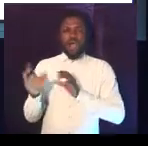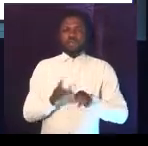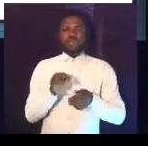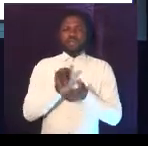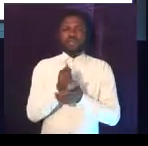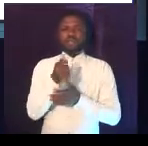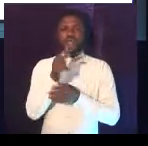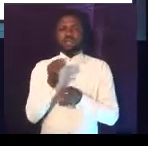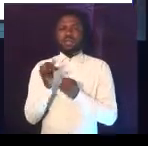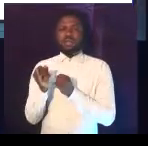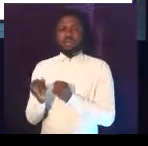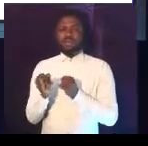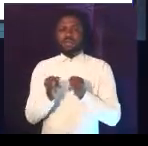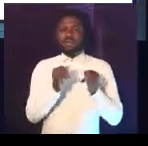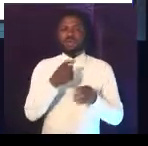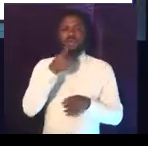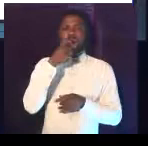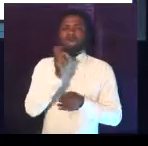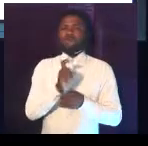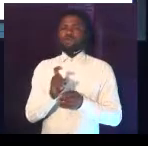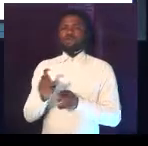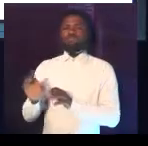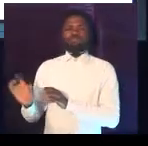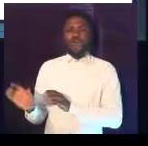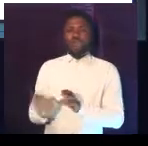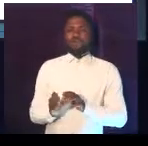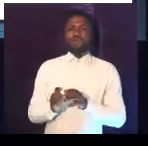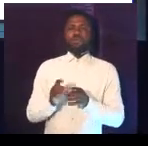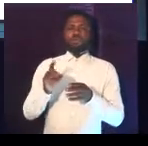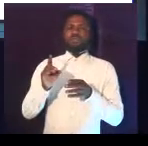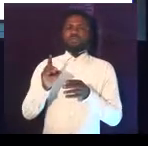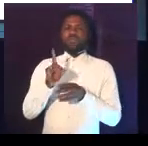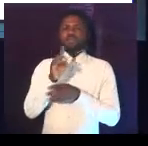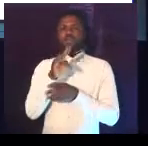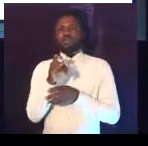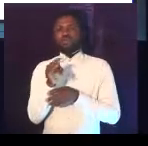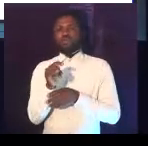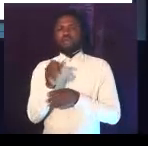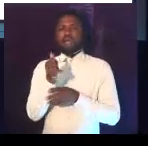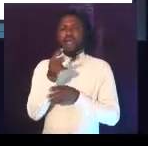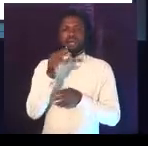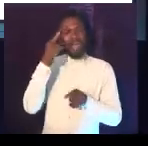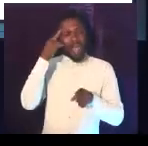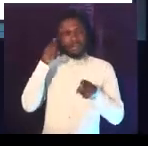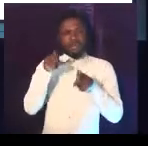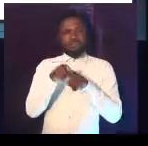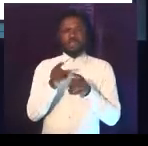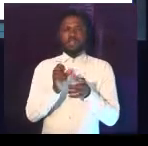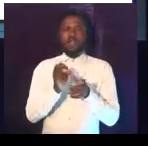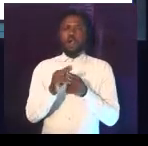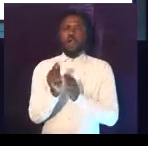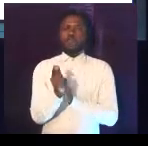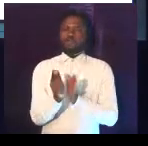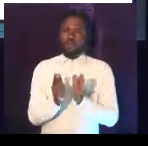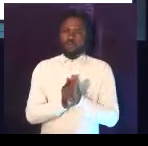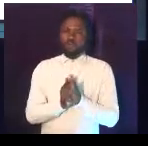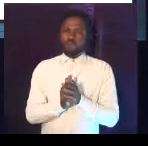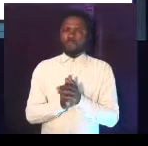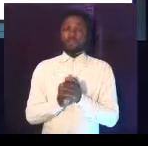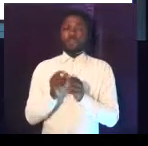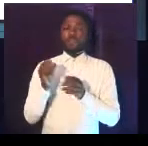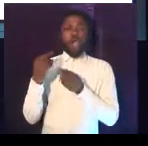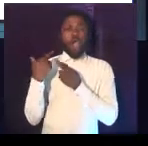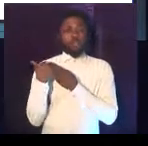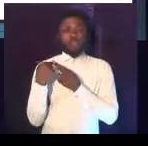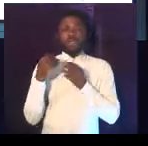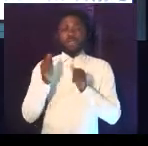action that an individual must perform due to an agreement or law. I'll take it